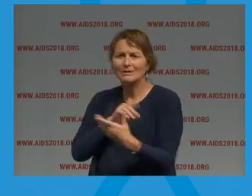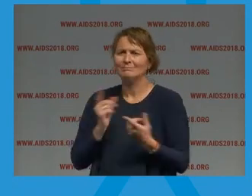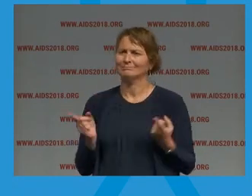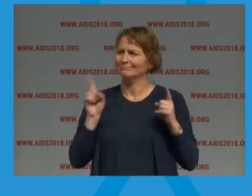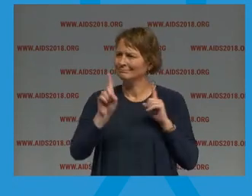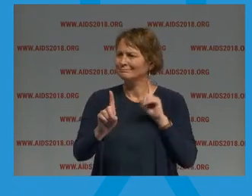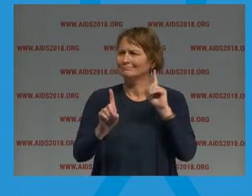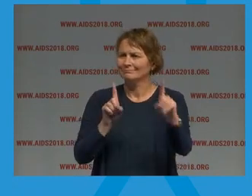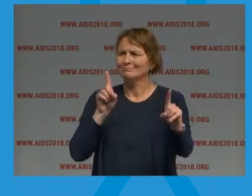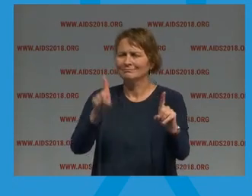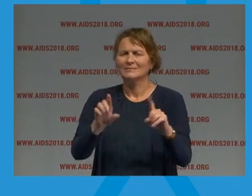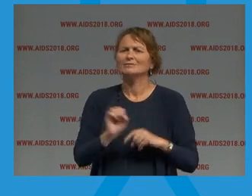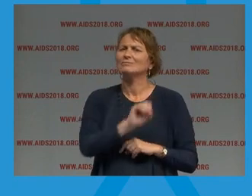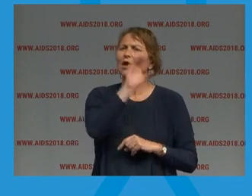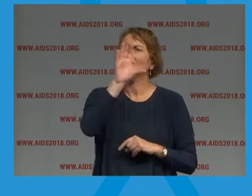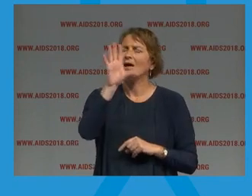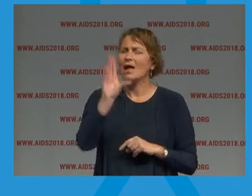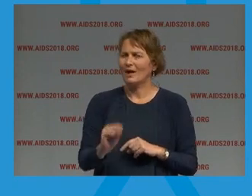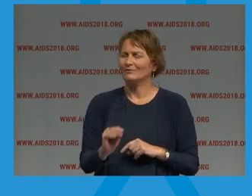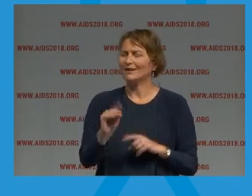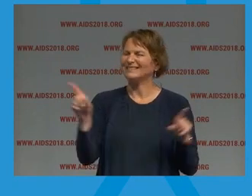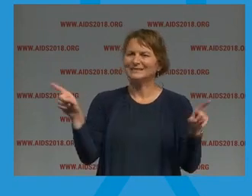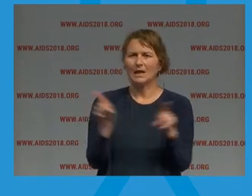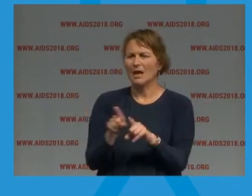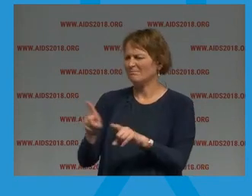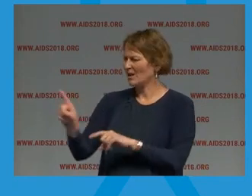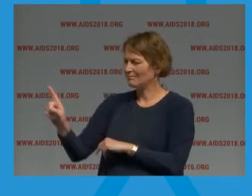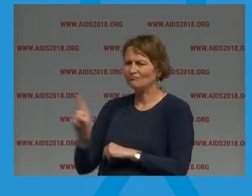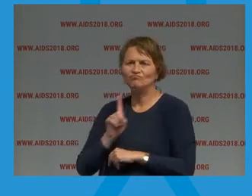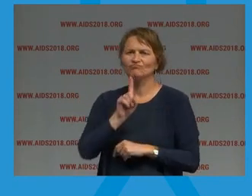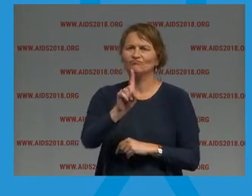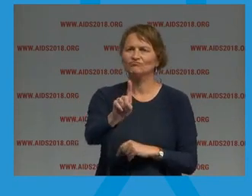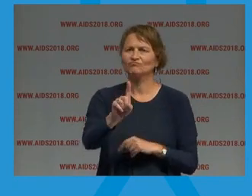in this conference represent that comeback. So it was